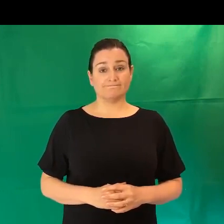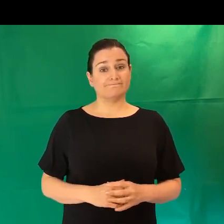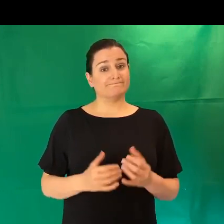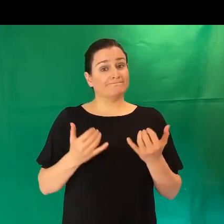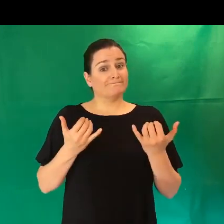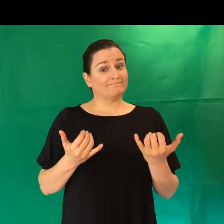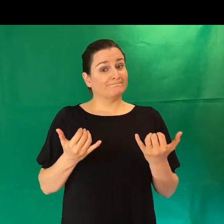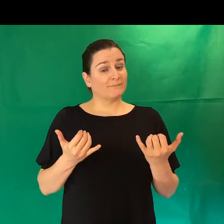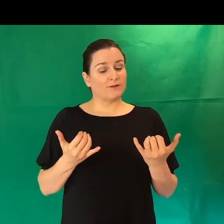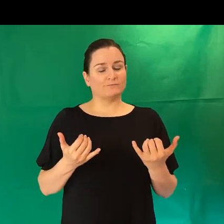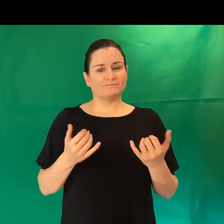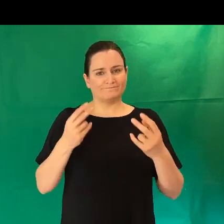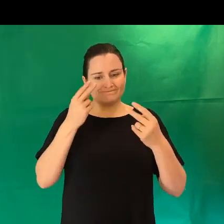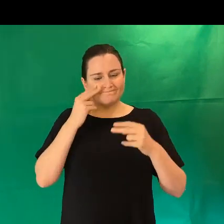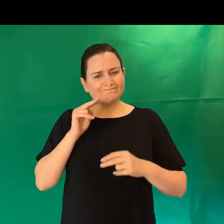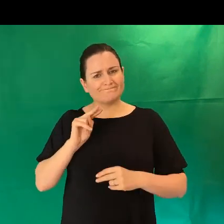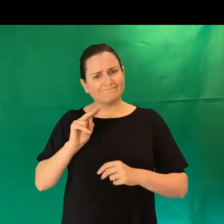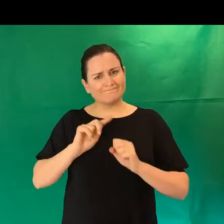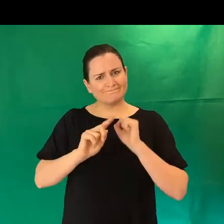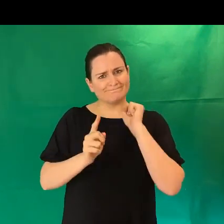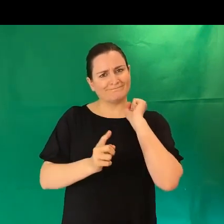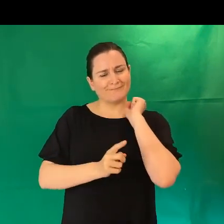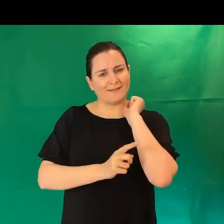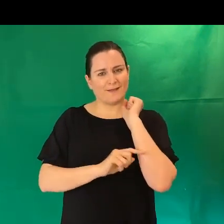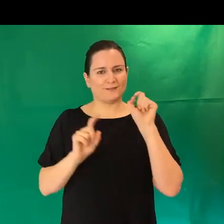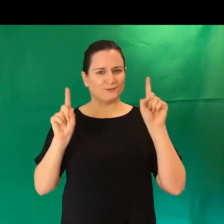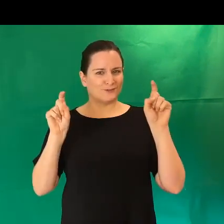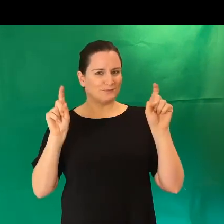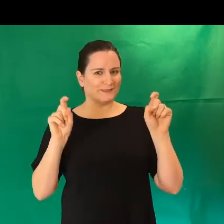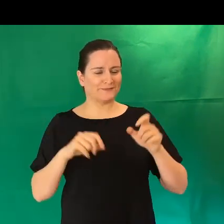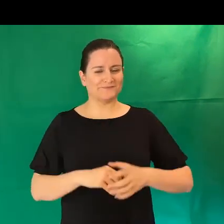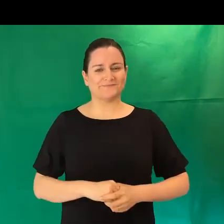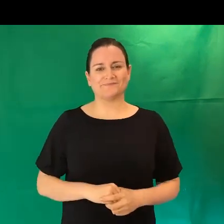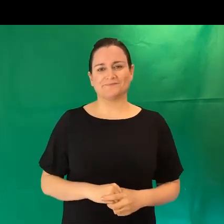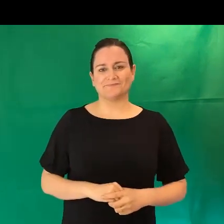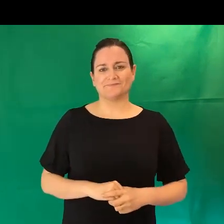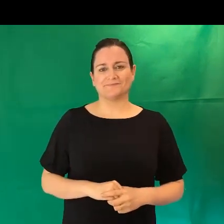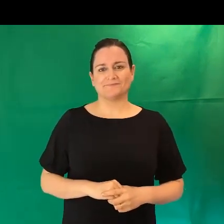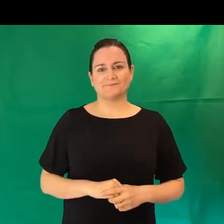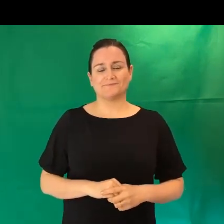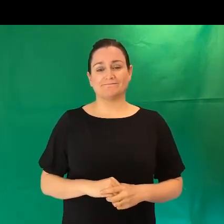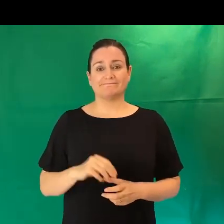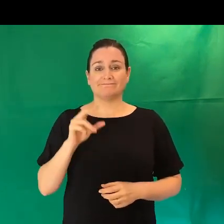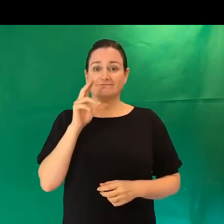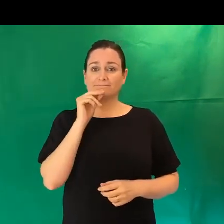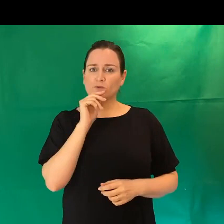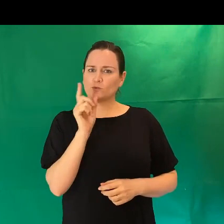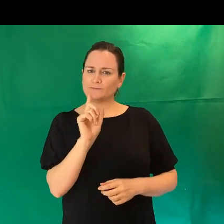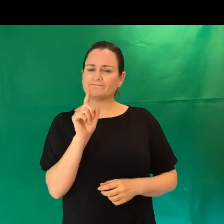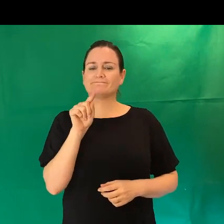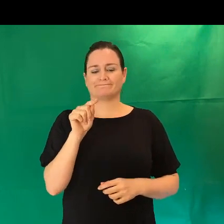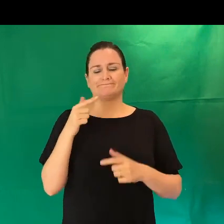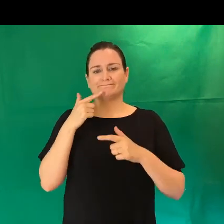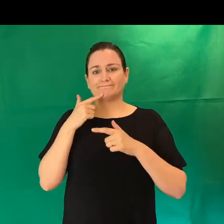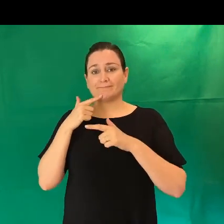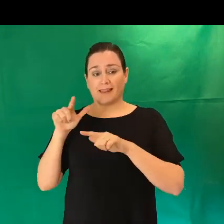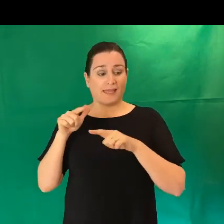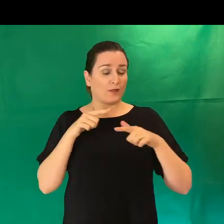Now we're going to move on to our last topic for this presentation, that is considering language